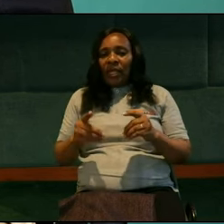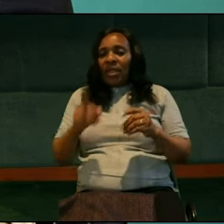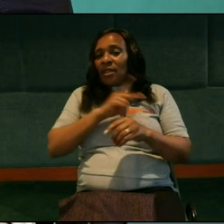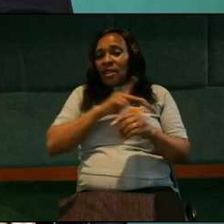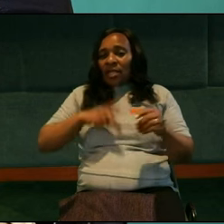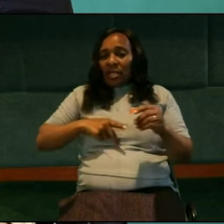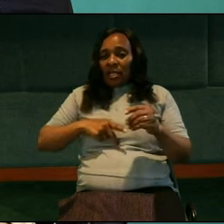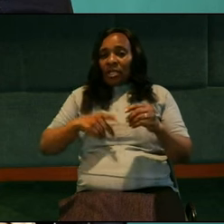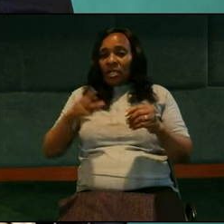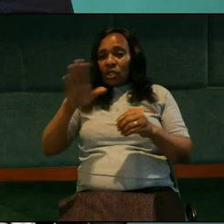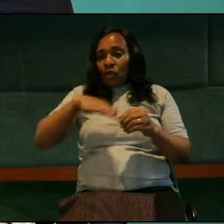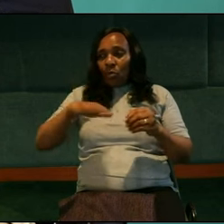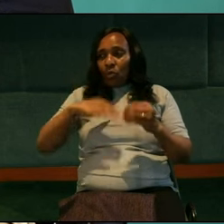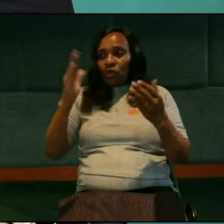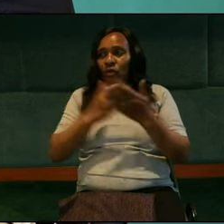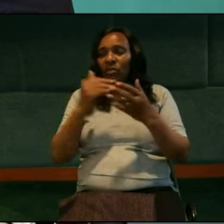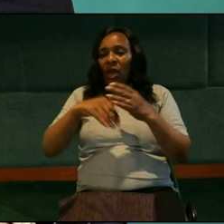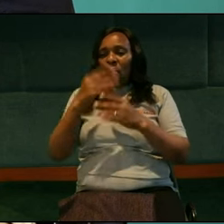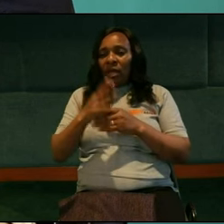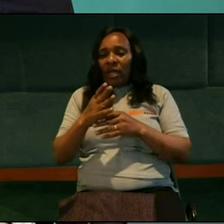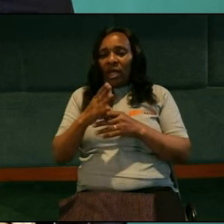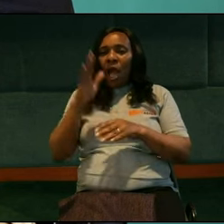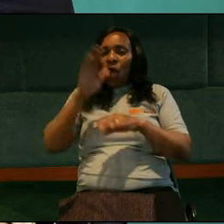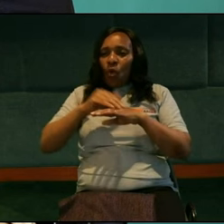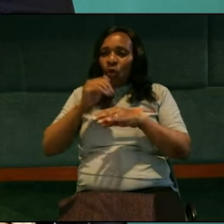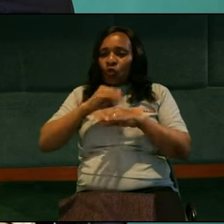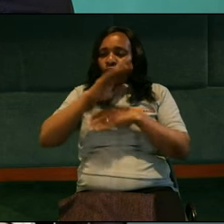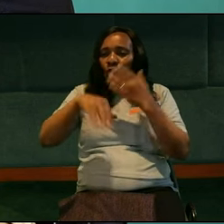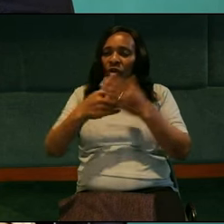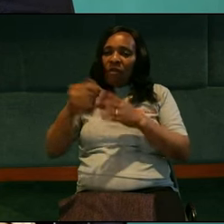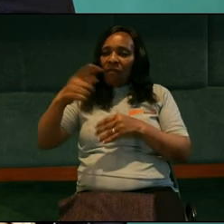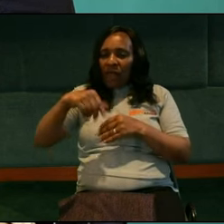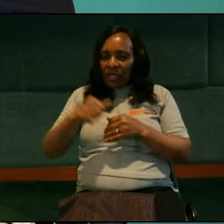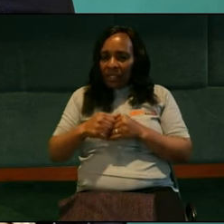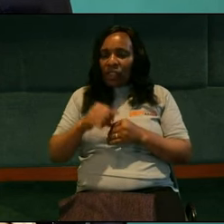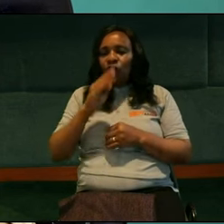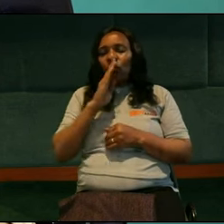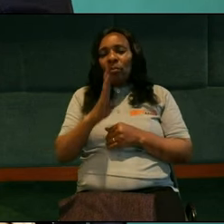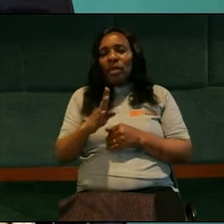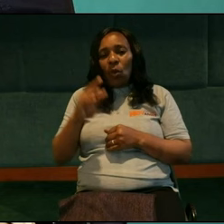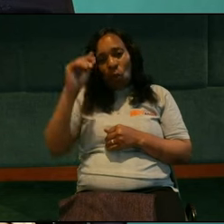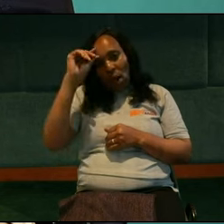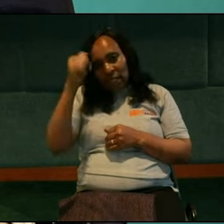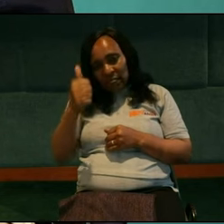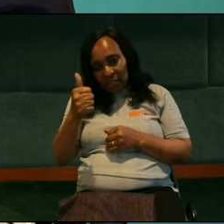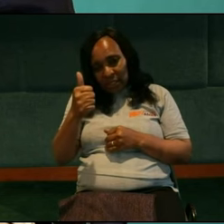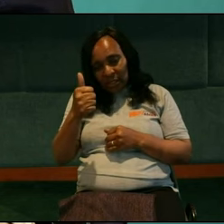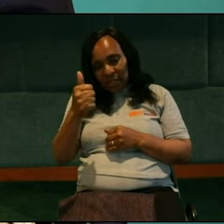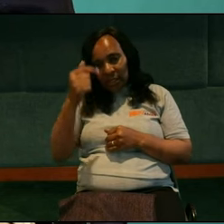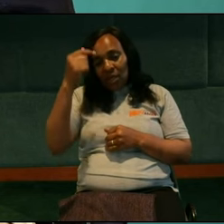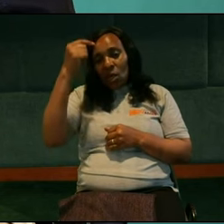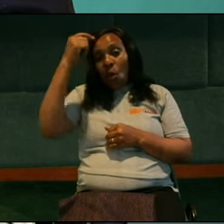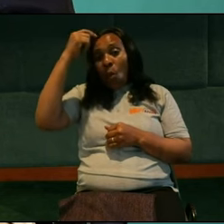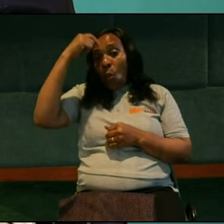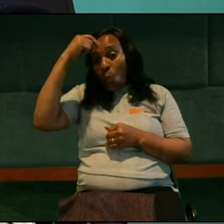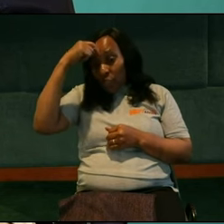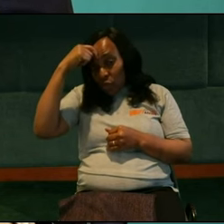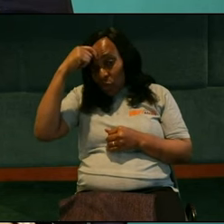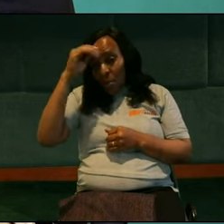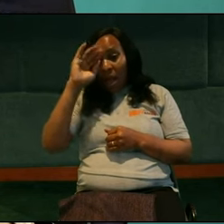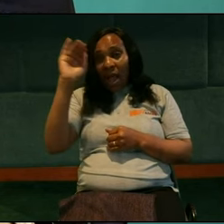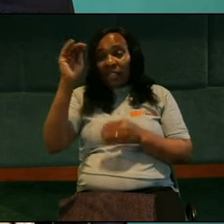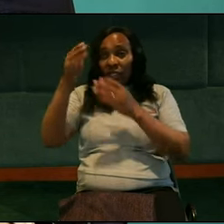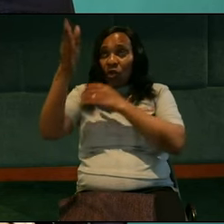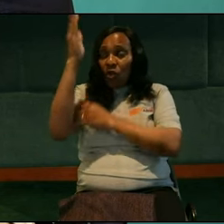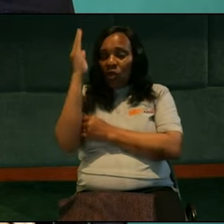taken away from him. So it's a call to all of us to be wise, and we ask God for wisdom. And